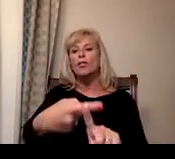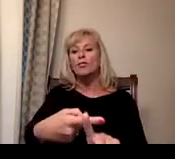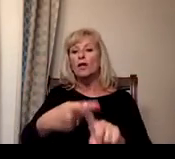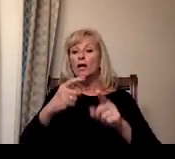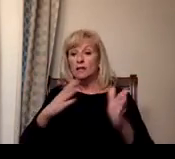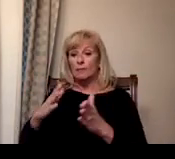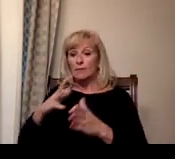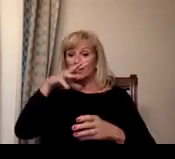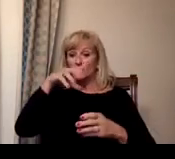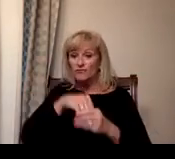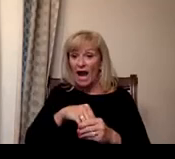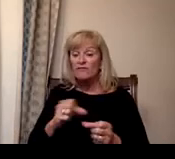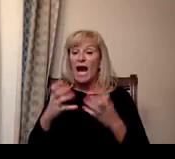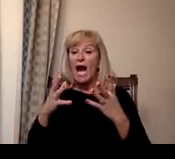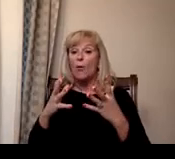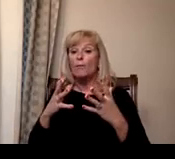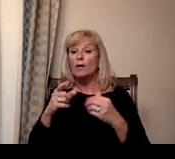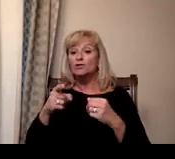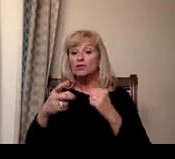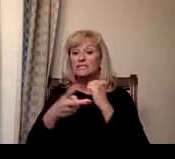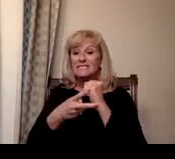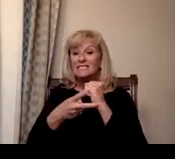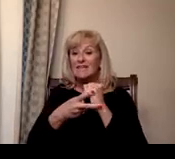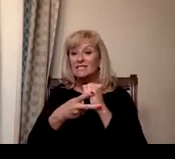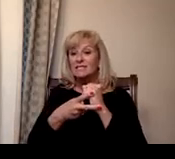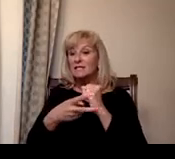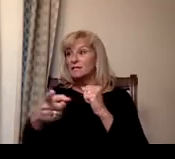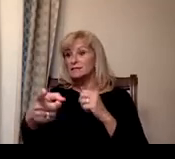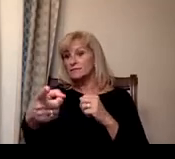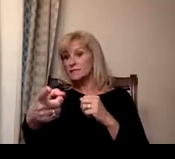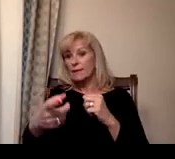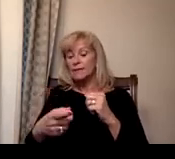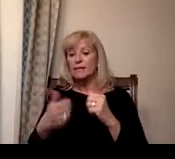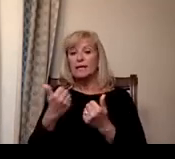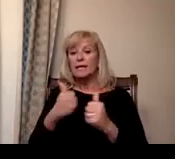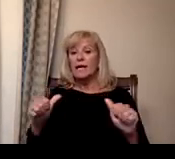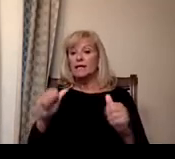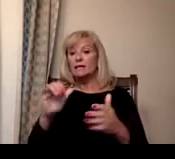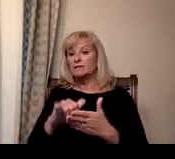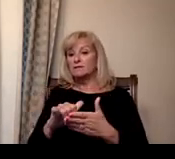in, how much your year-to-date savings are, how many any of that is.